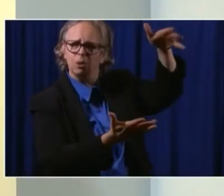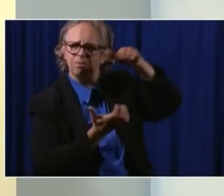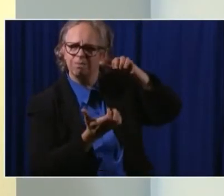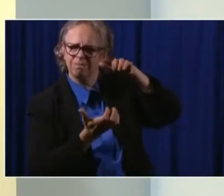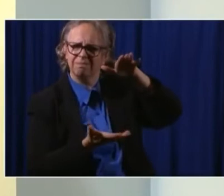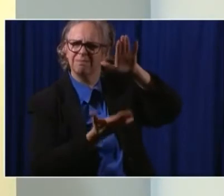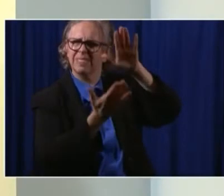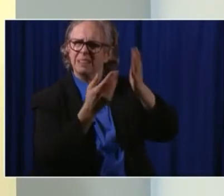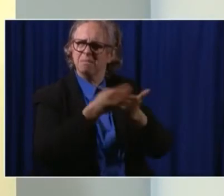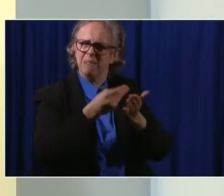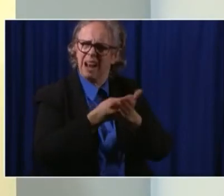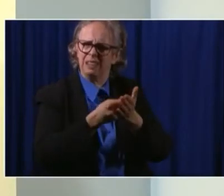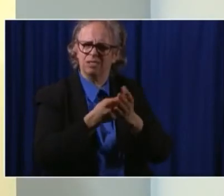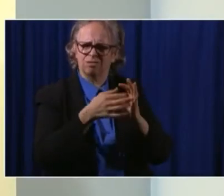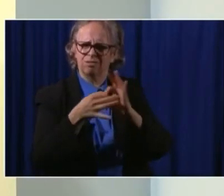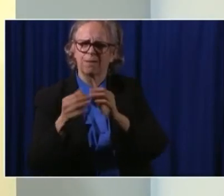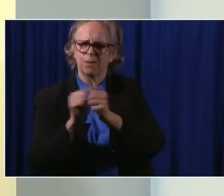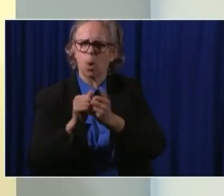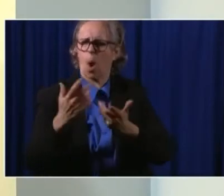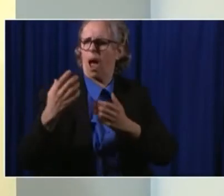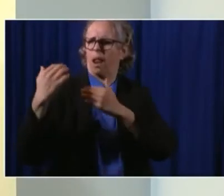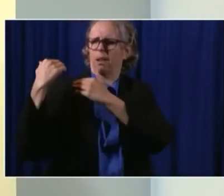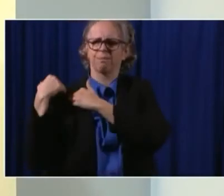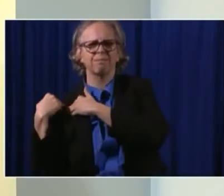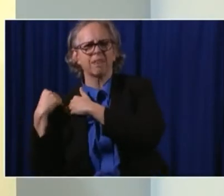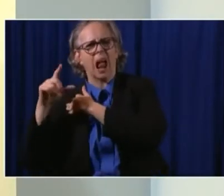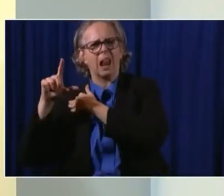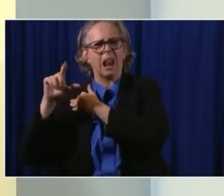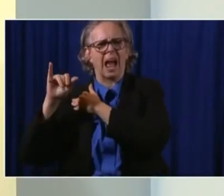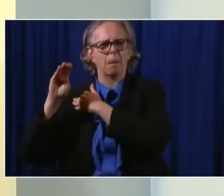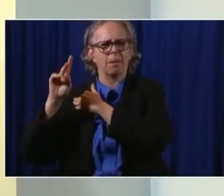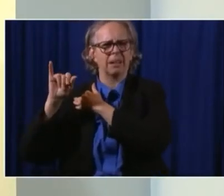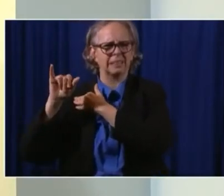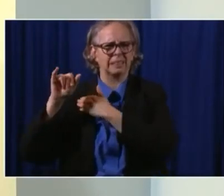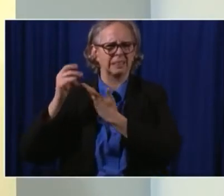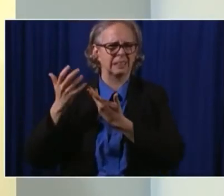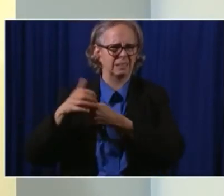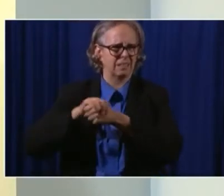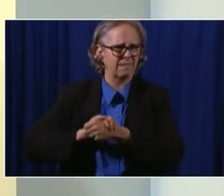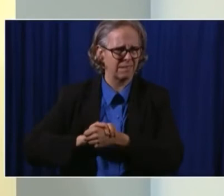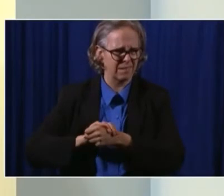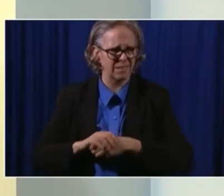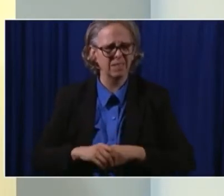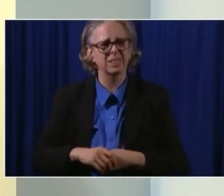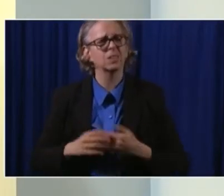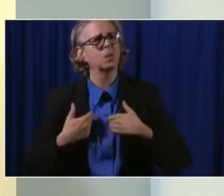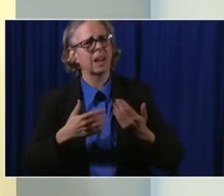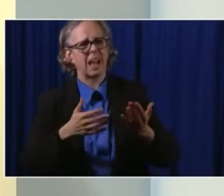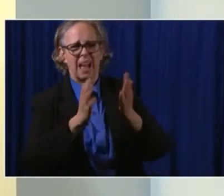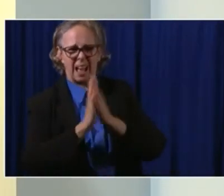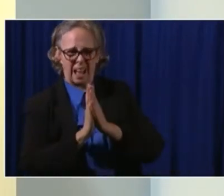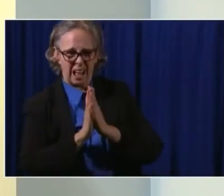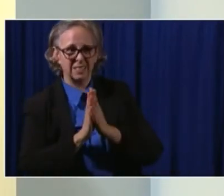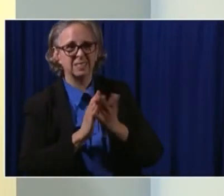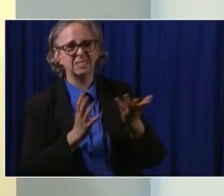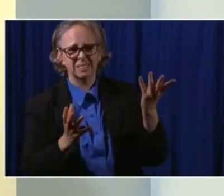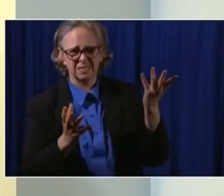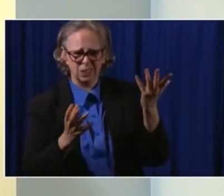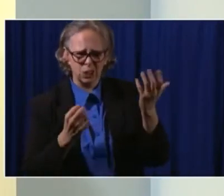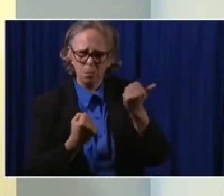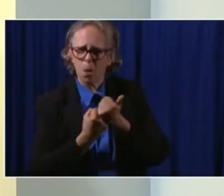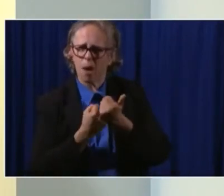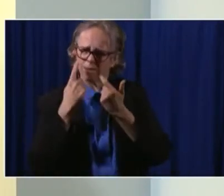face employers and the people of our nation that include employer liability. Nothing can